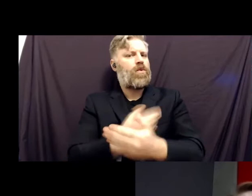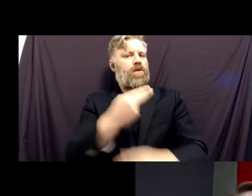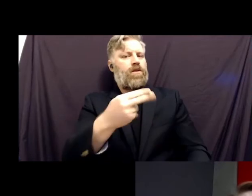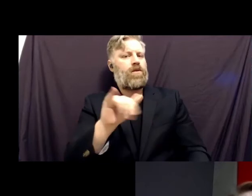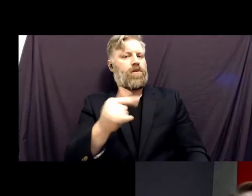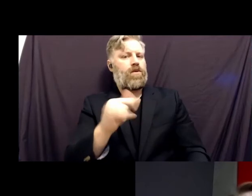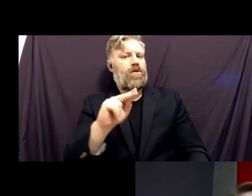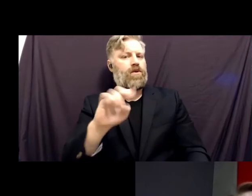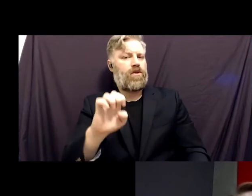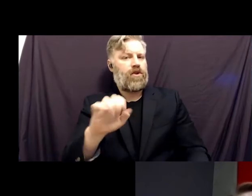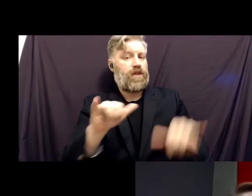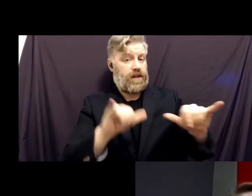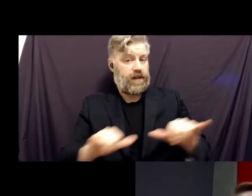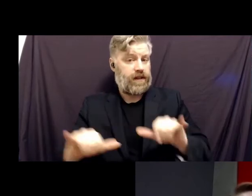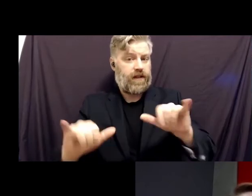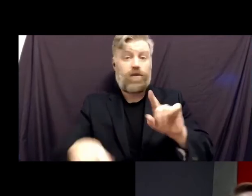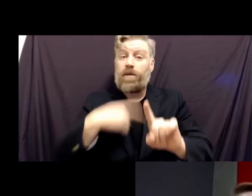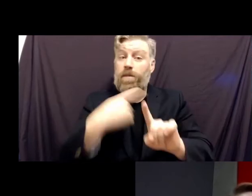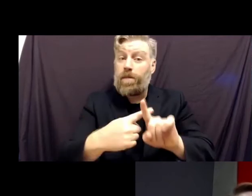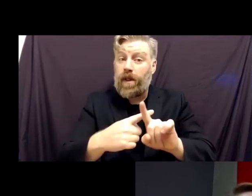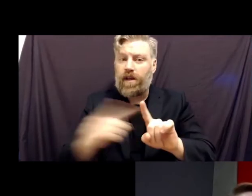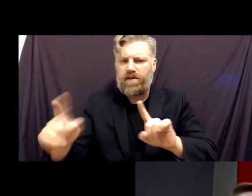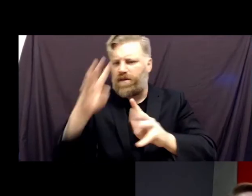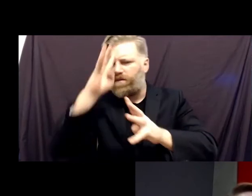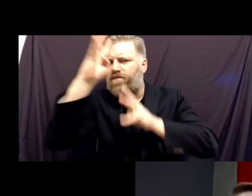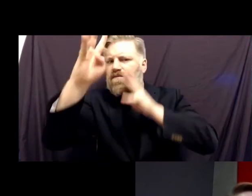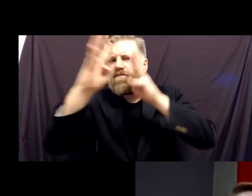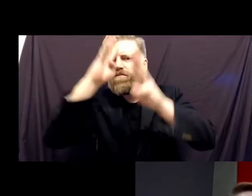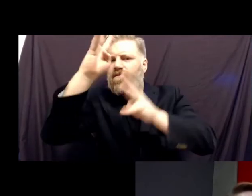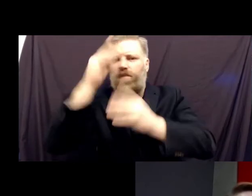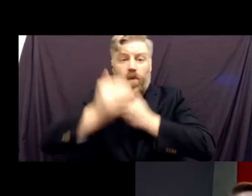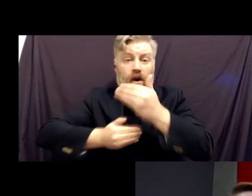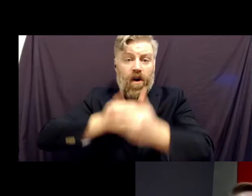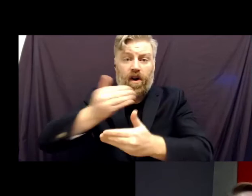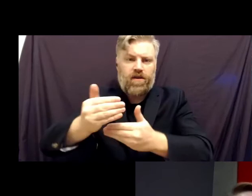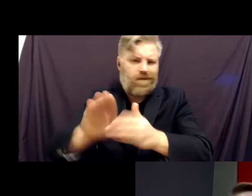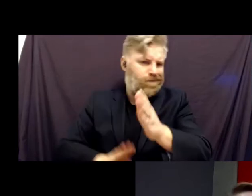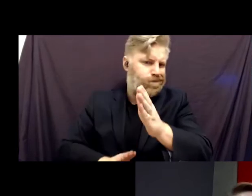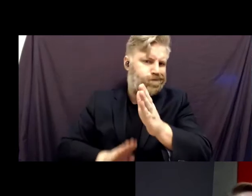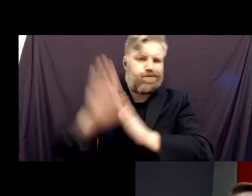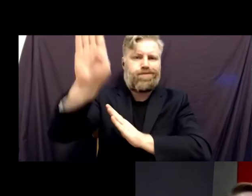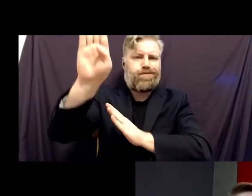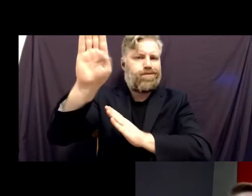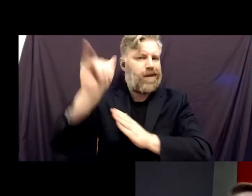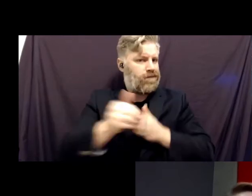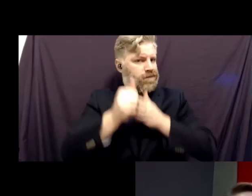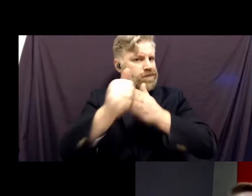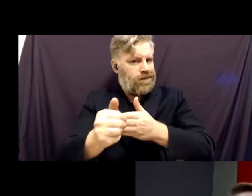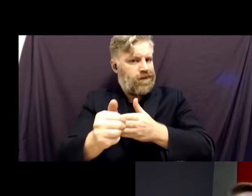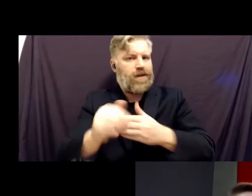the creativity and innovation process led to the Renaissance,